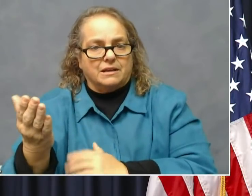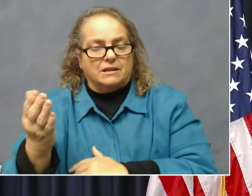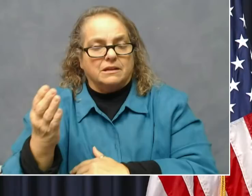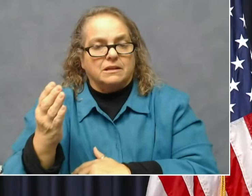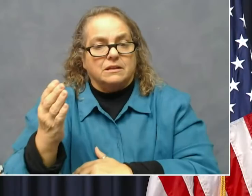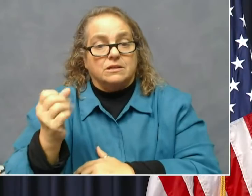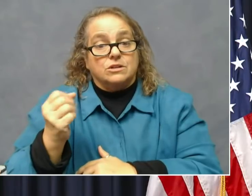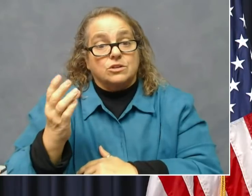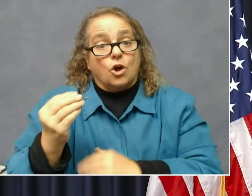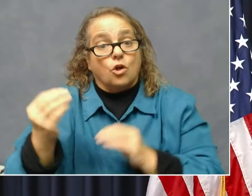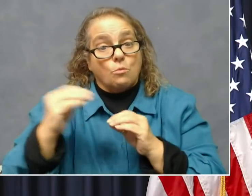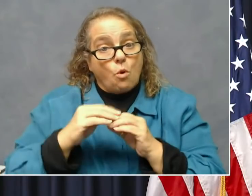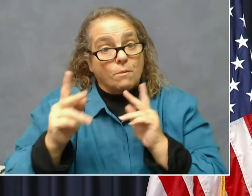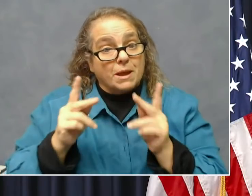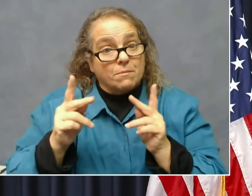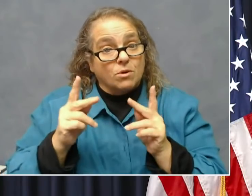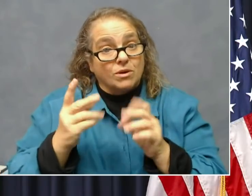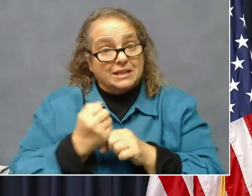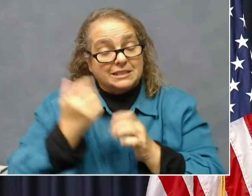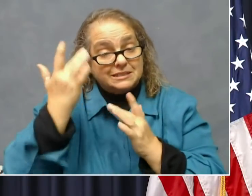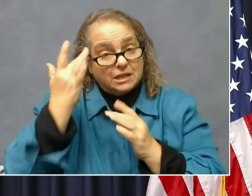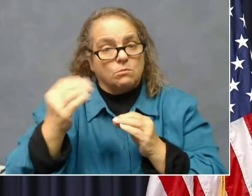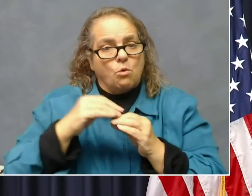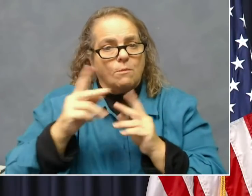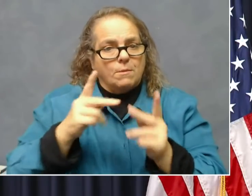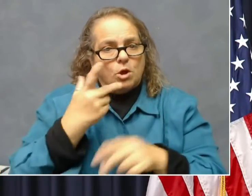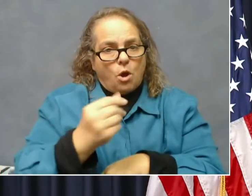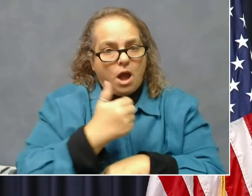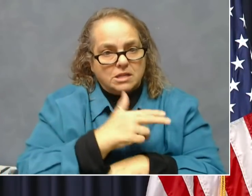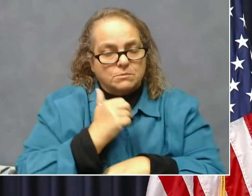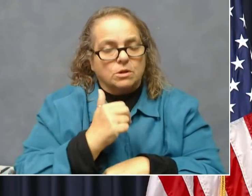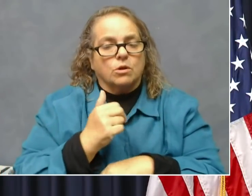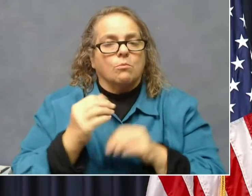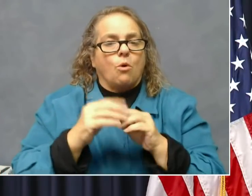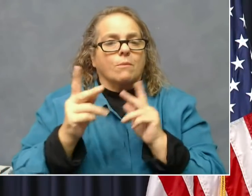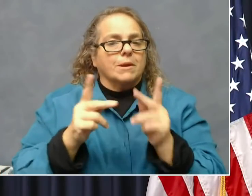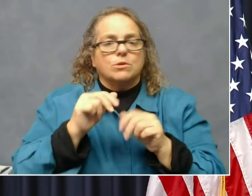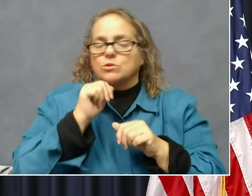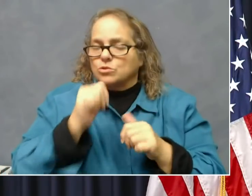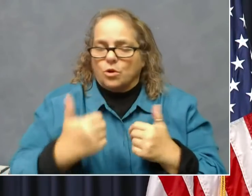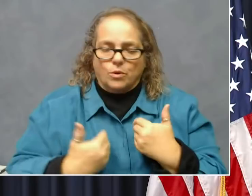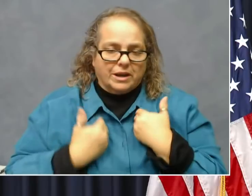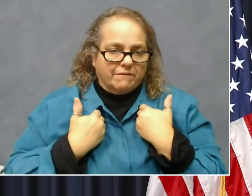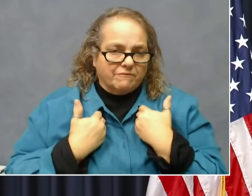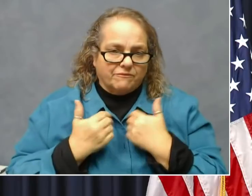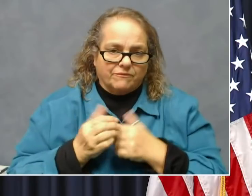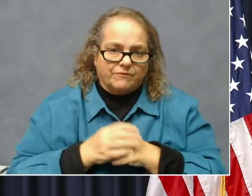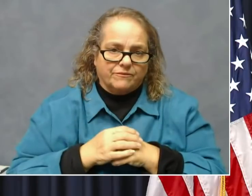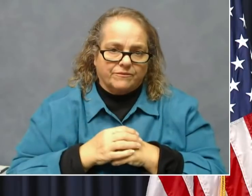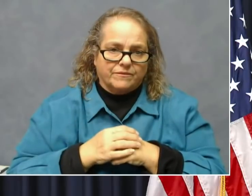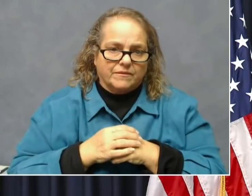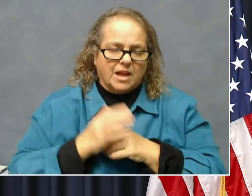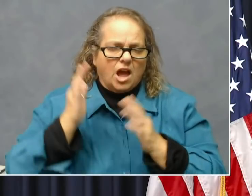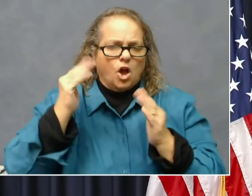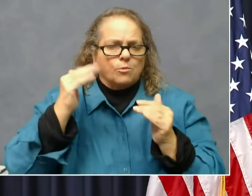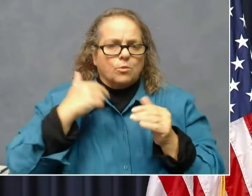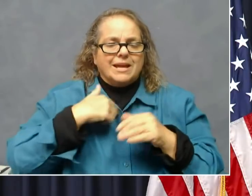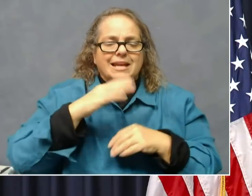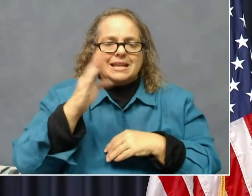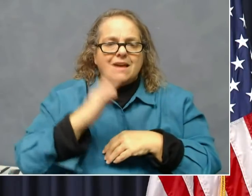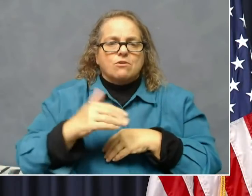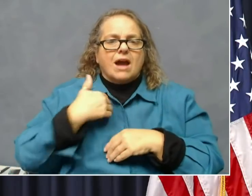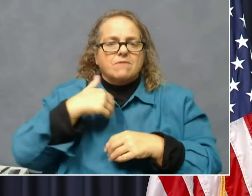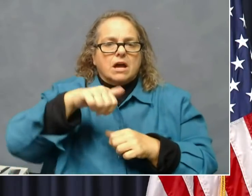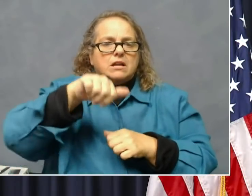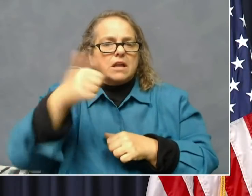people need to go to the hospital, and the more people don't make it. I hope we don't have another day where we have 54 deaths.